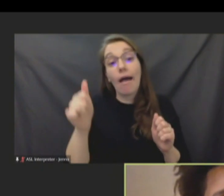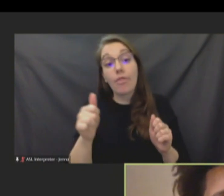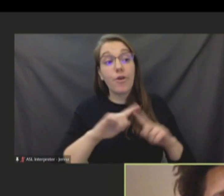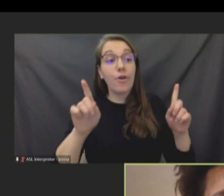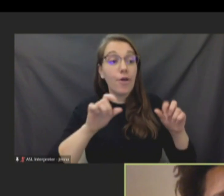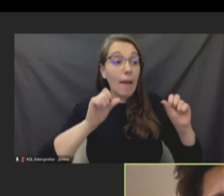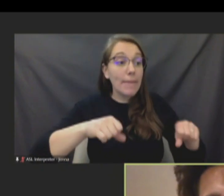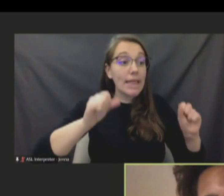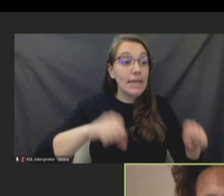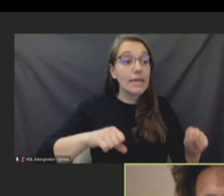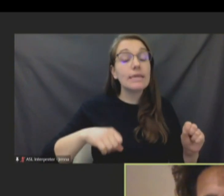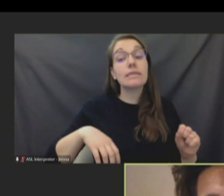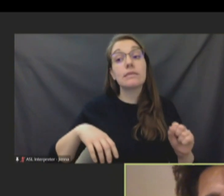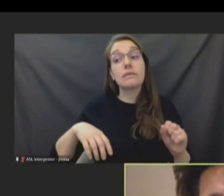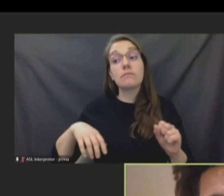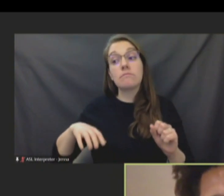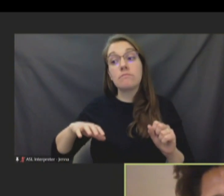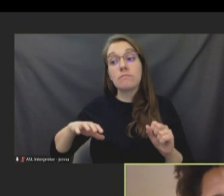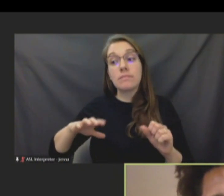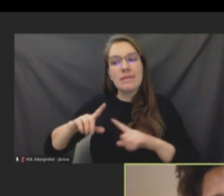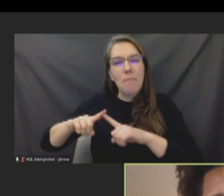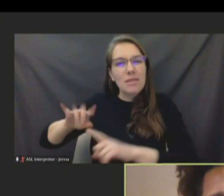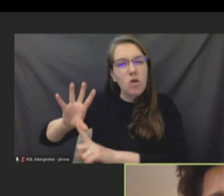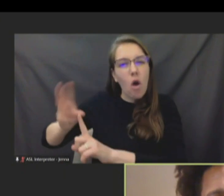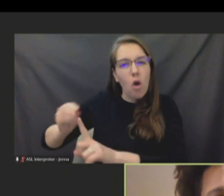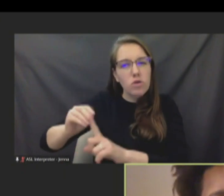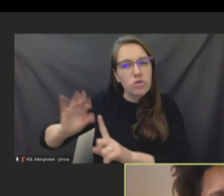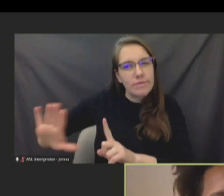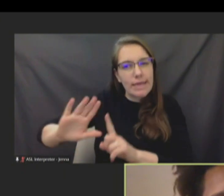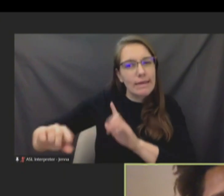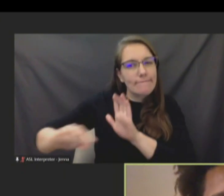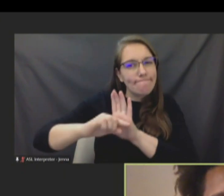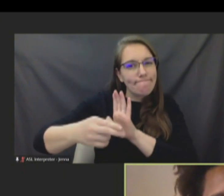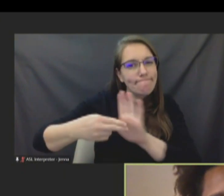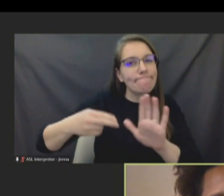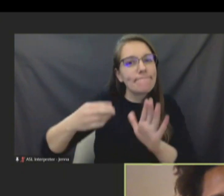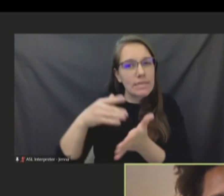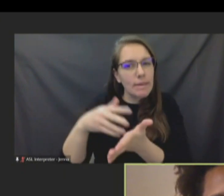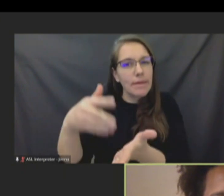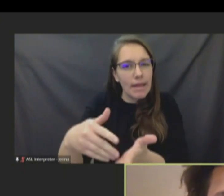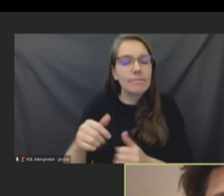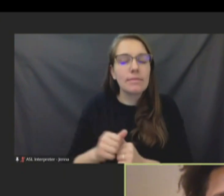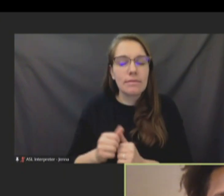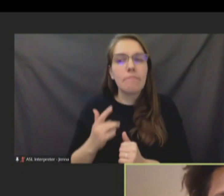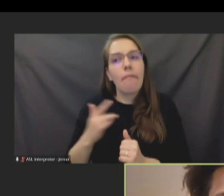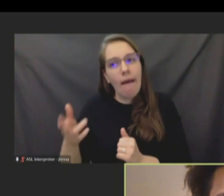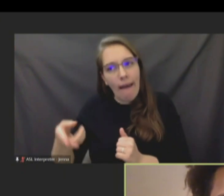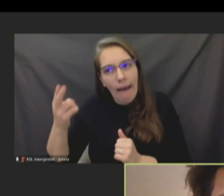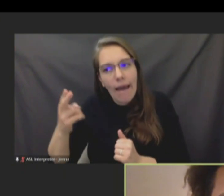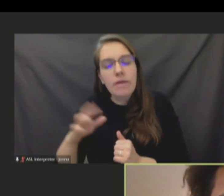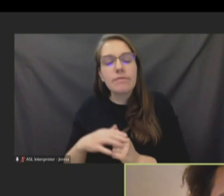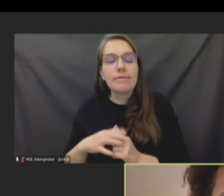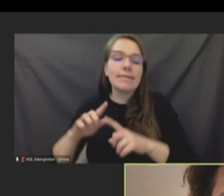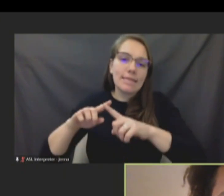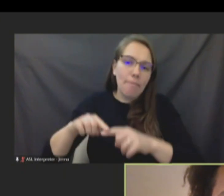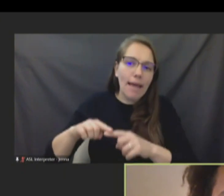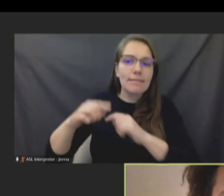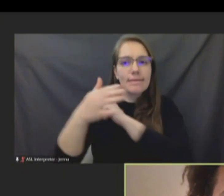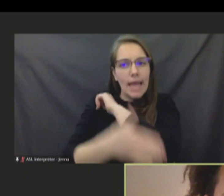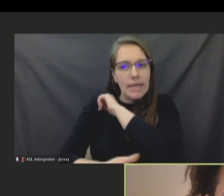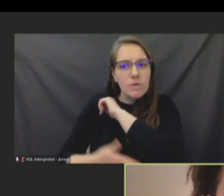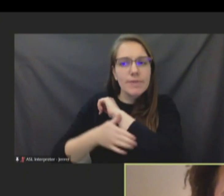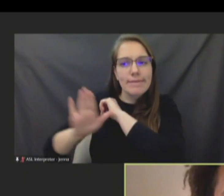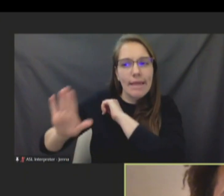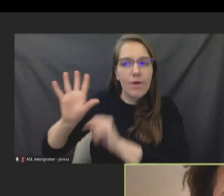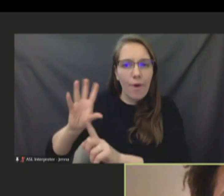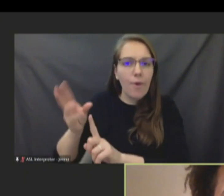is higher, and it is very different in the cultural context of these countries. So